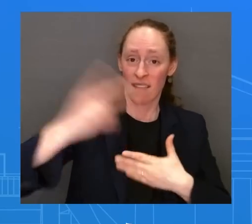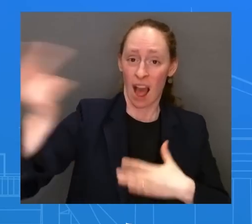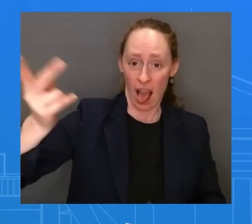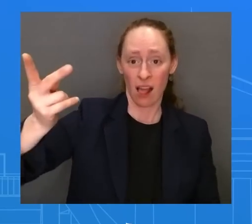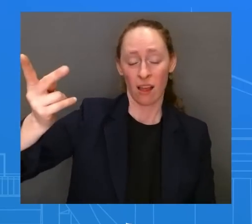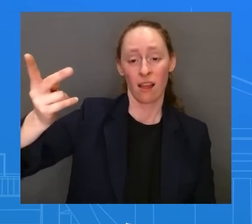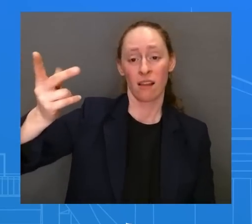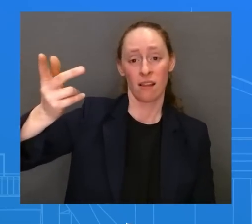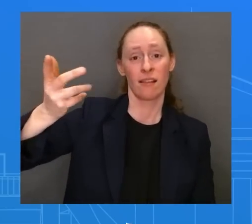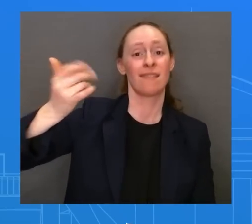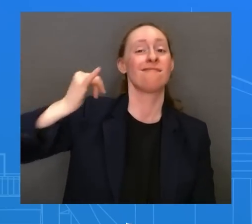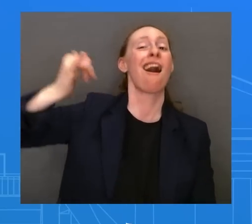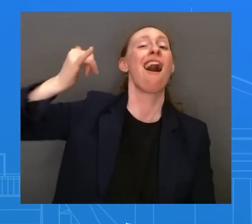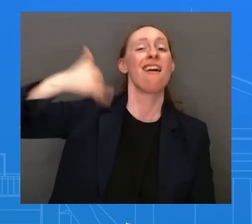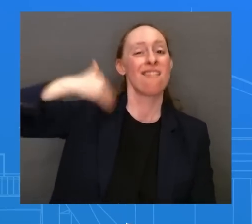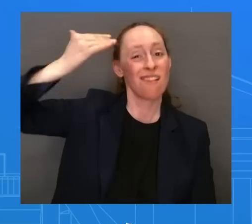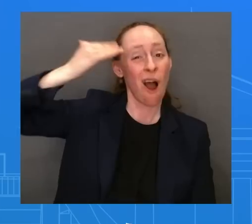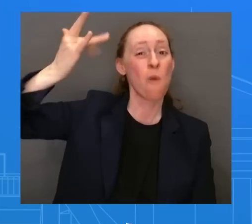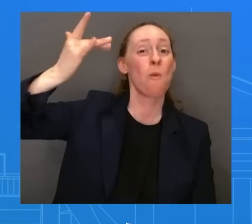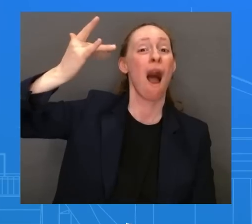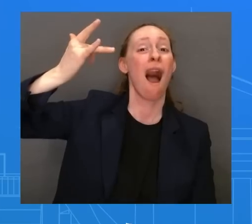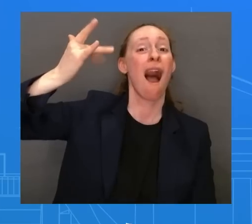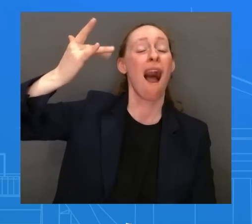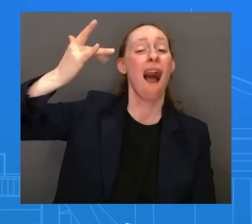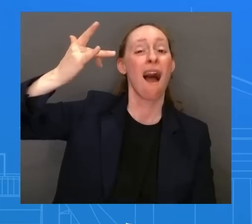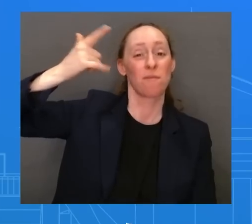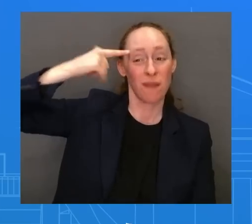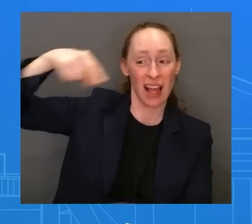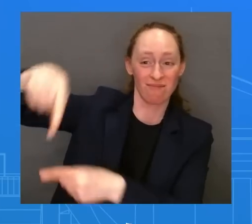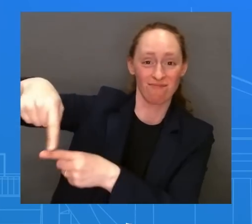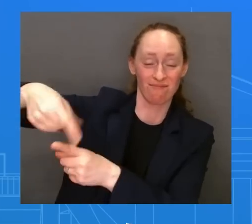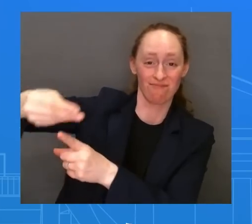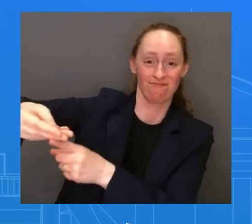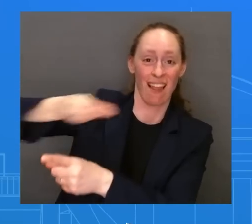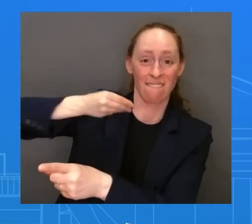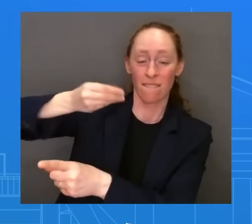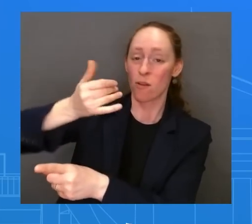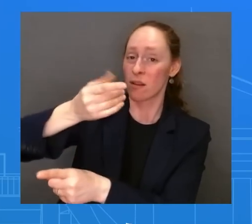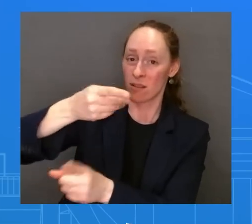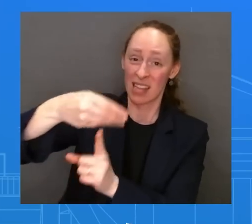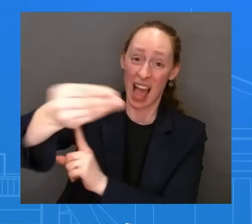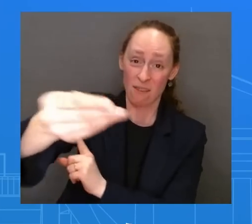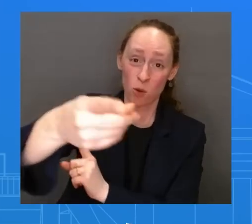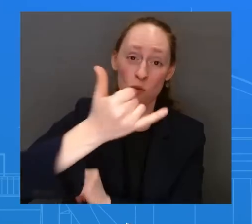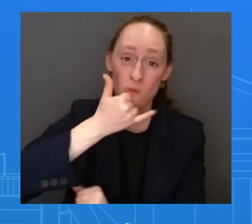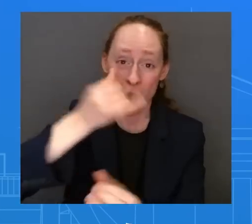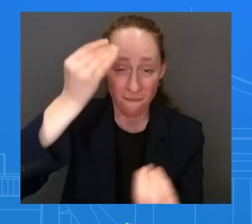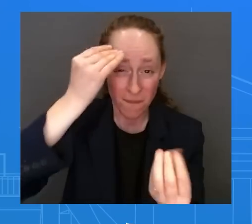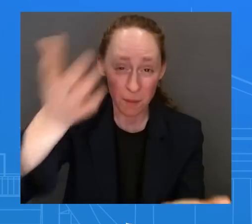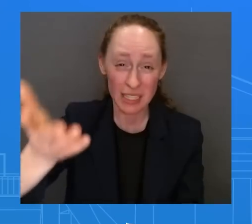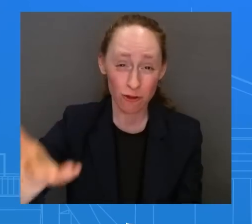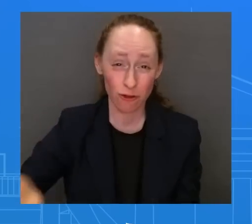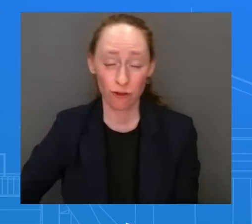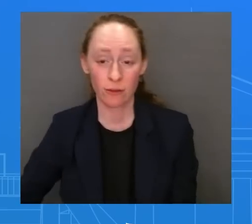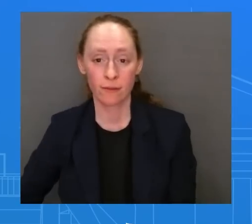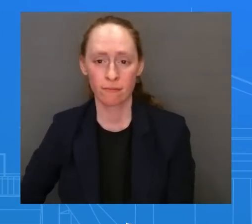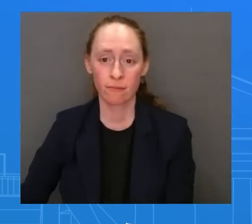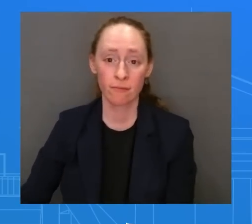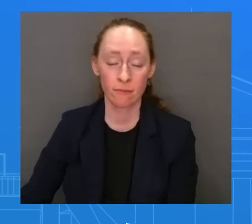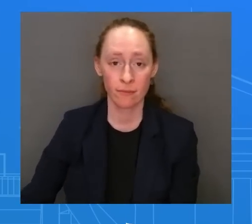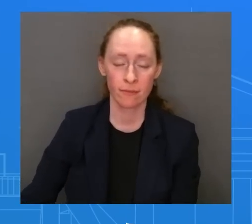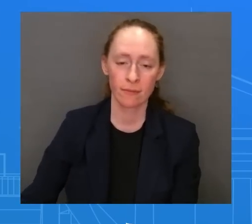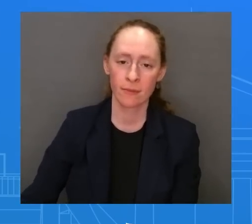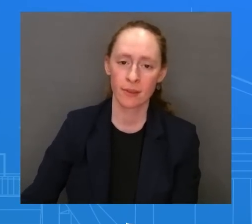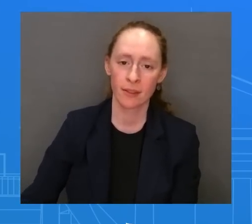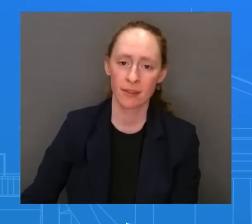wrong what was it cultural was it specific was it analytical what was the problem with the intelligence Community here the intelligence Community also conducted